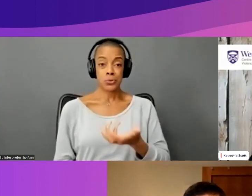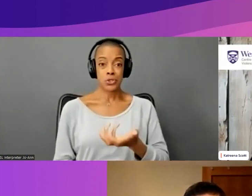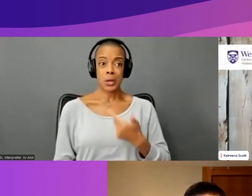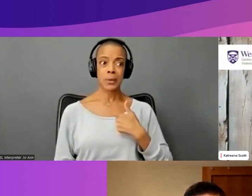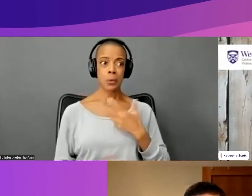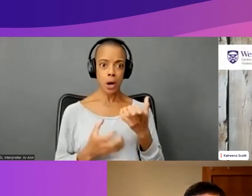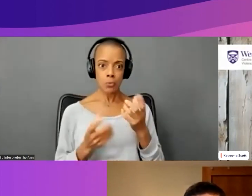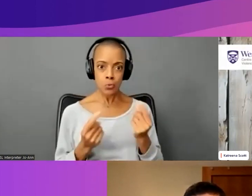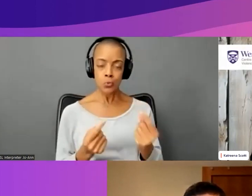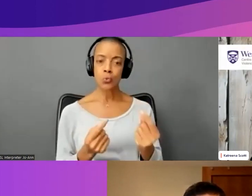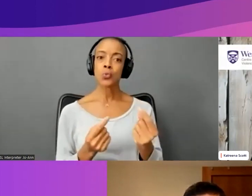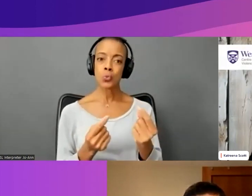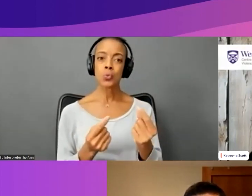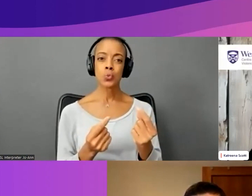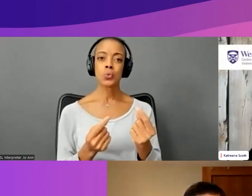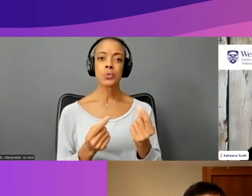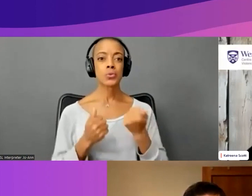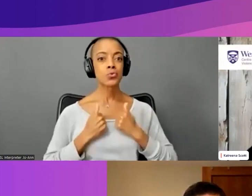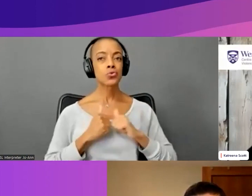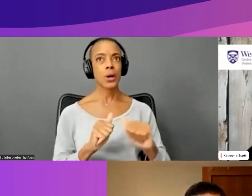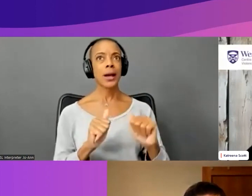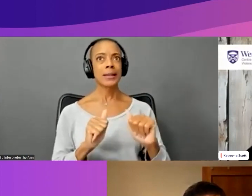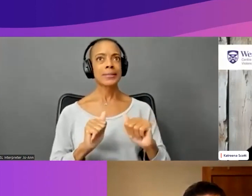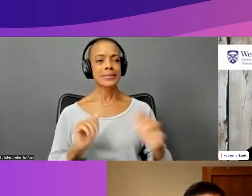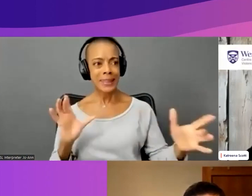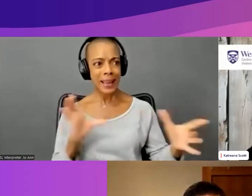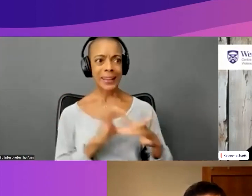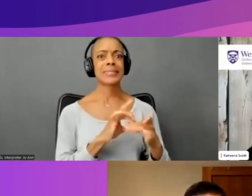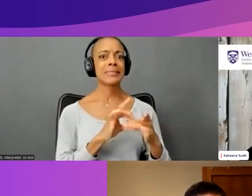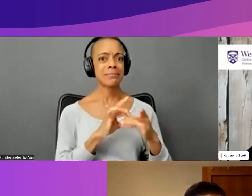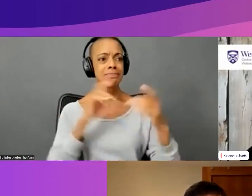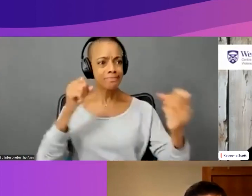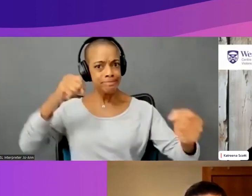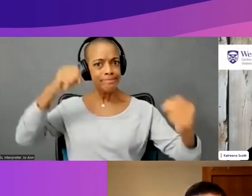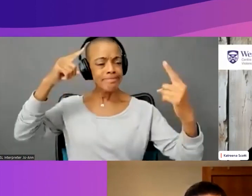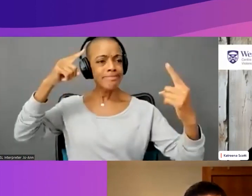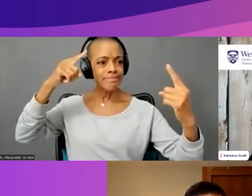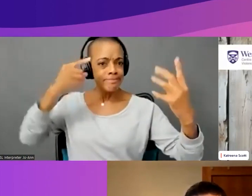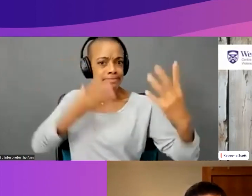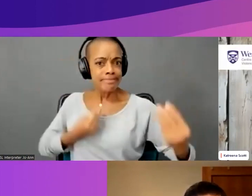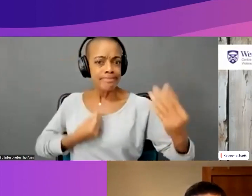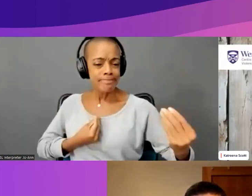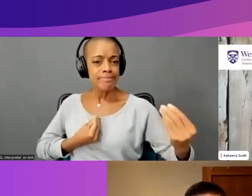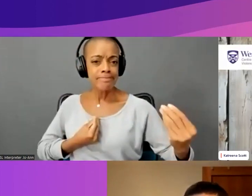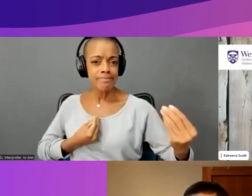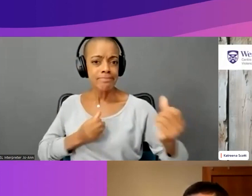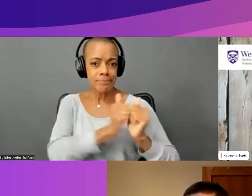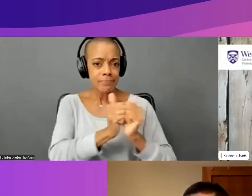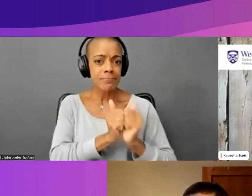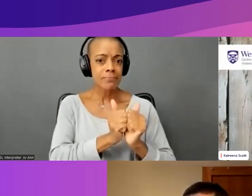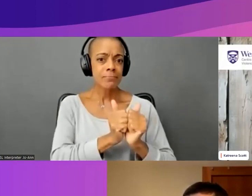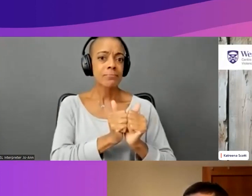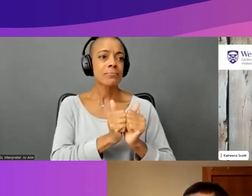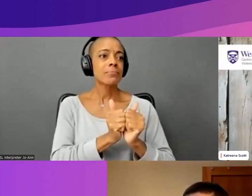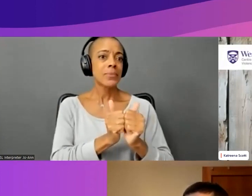like more like trying to like relate to them on a human level, and getting to know them and then